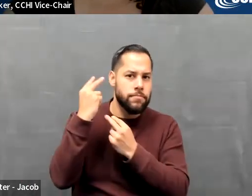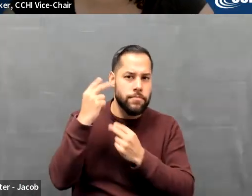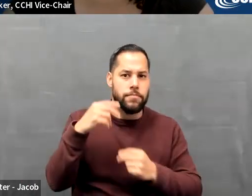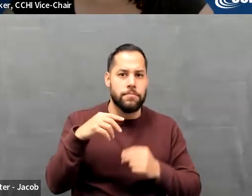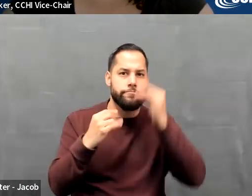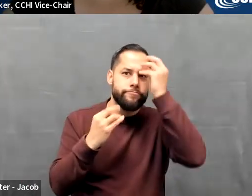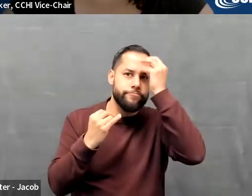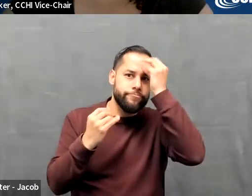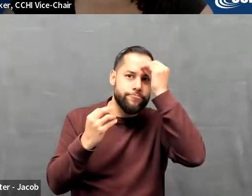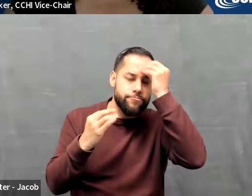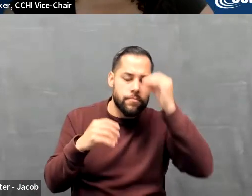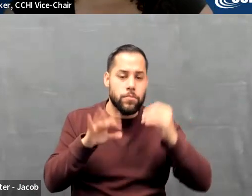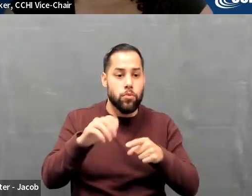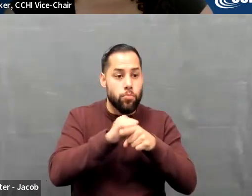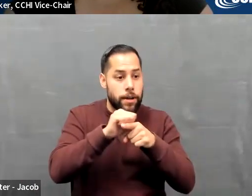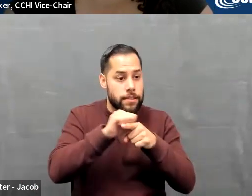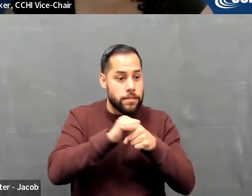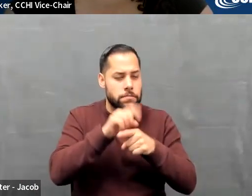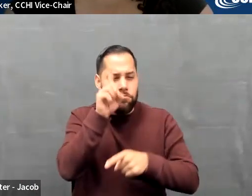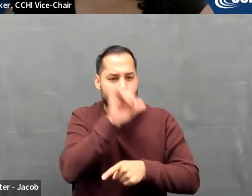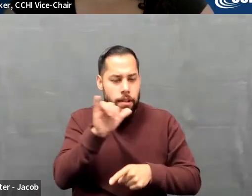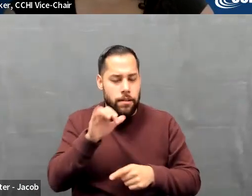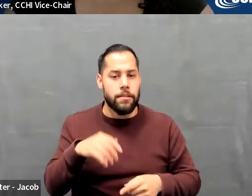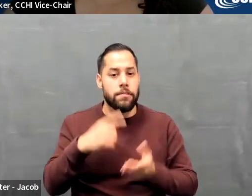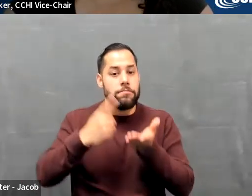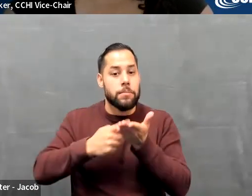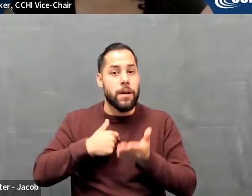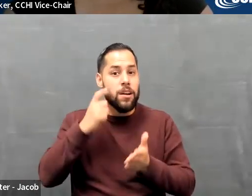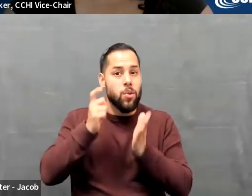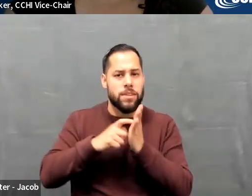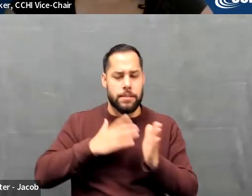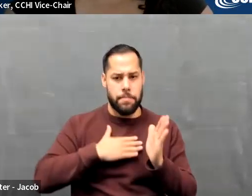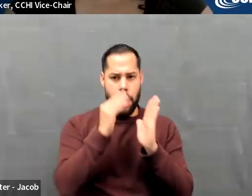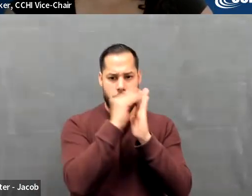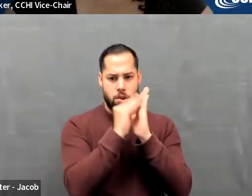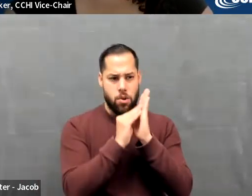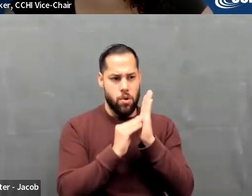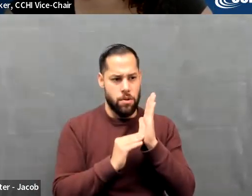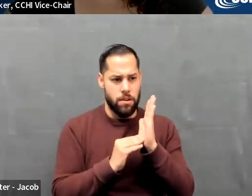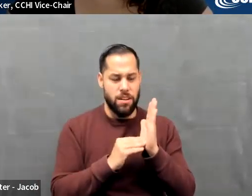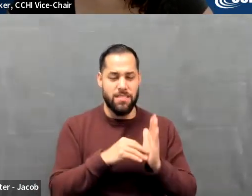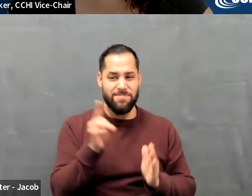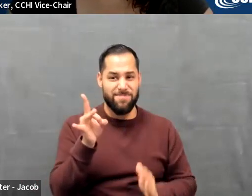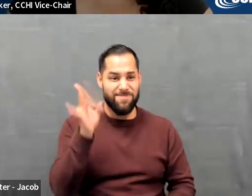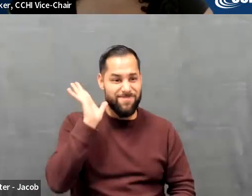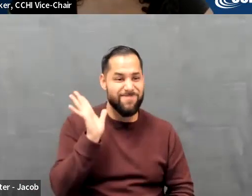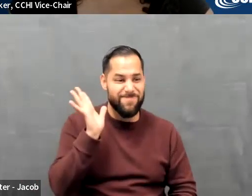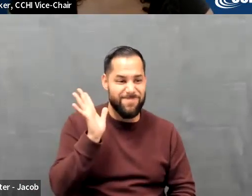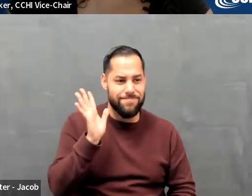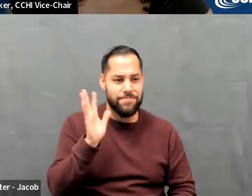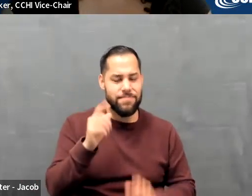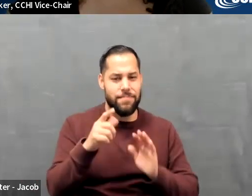practice. So sometimes I notice that my notes are getting really bad. I notice like,